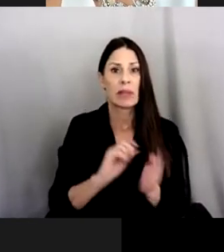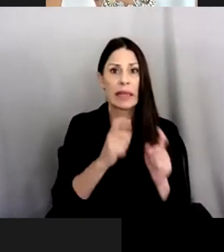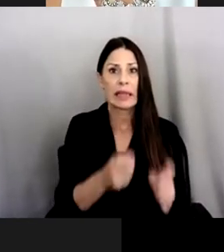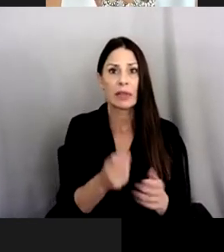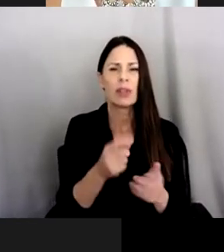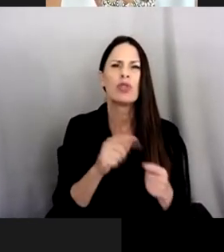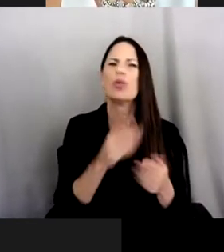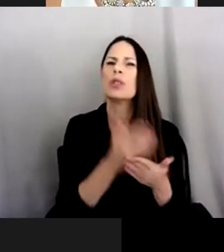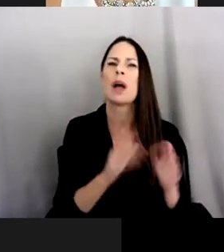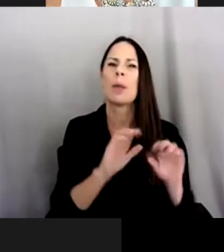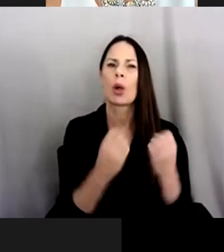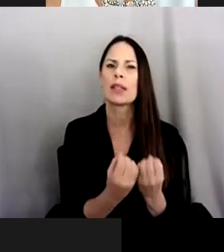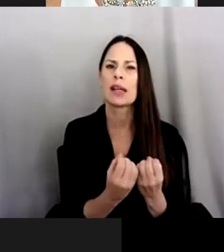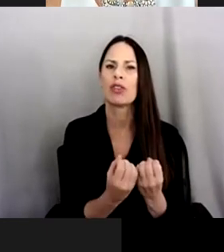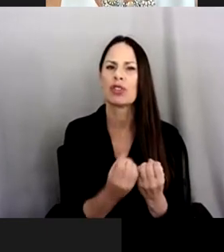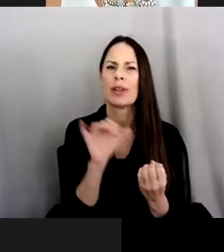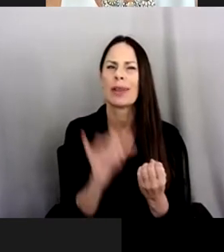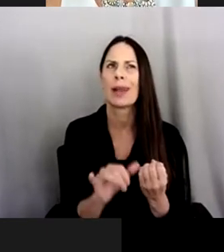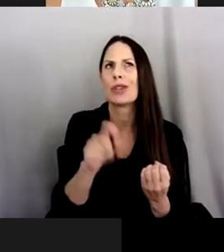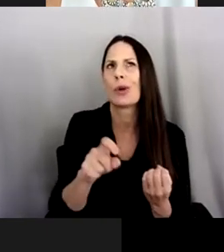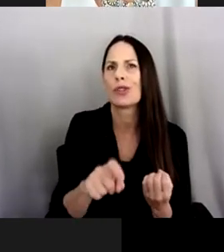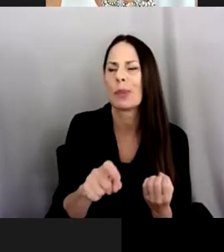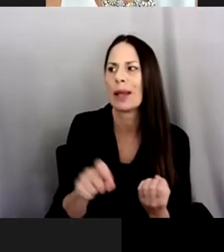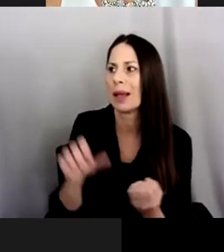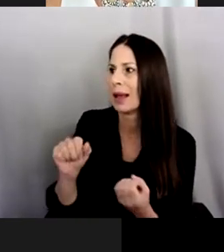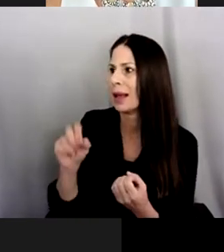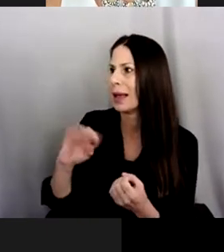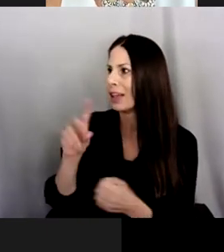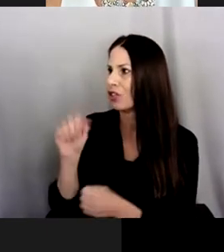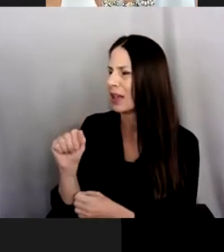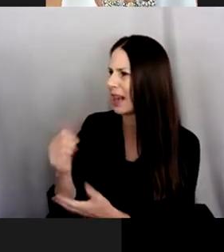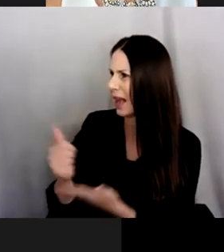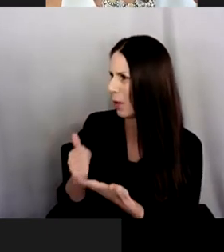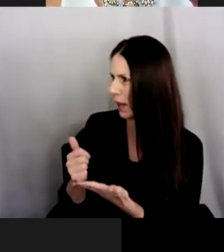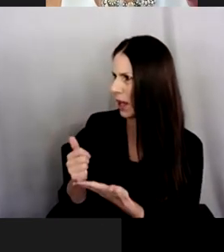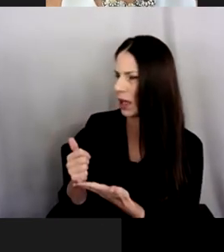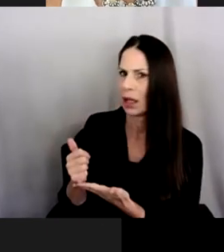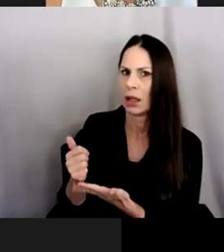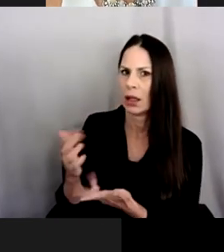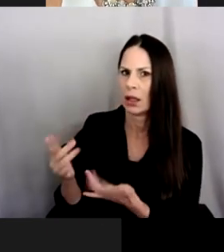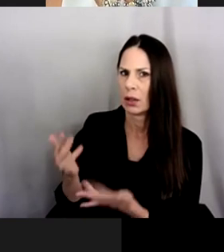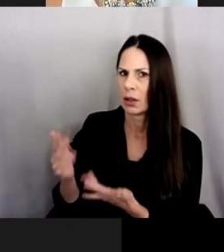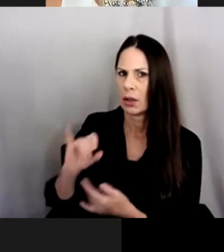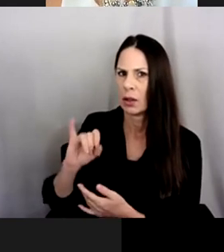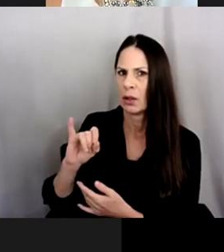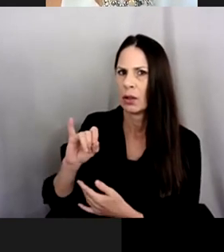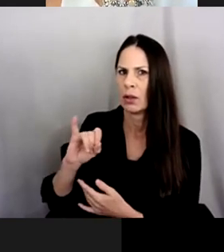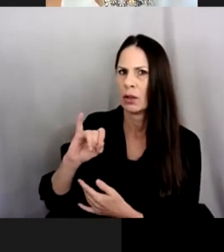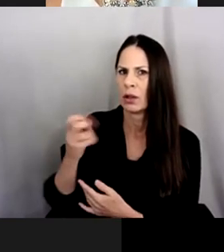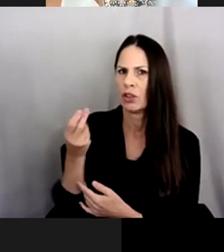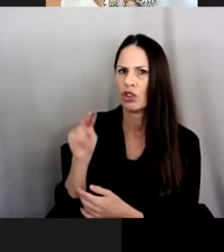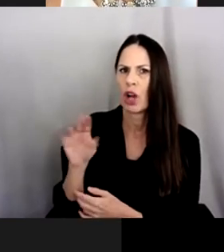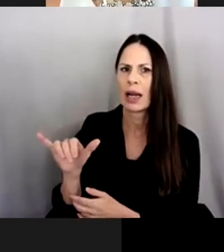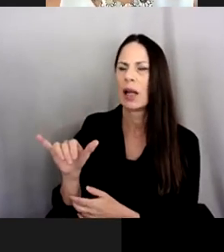in. Angelina helped me navigate this with Mark Condijani. I'm going to mess up his name, but we met, and sometimes the funding